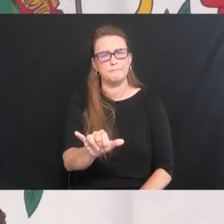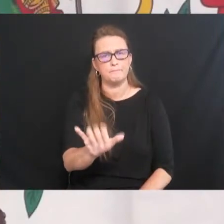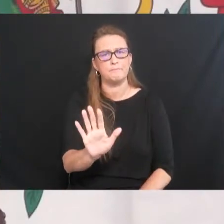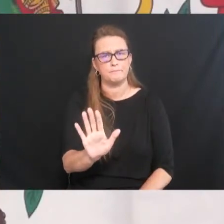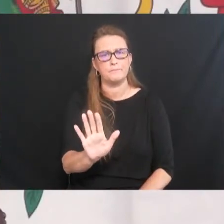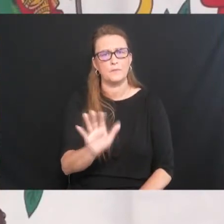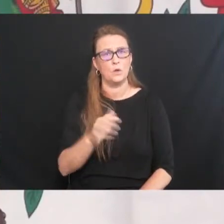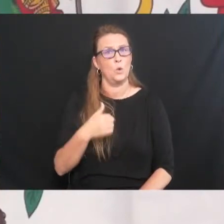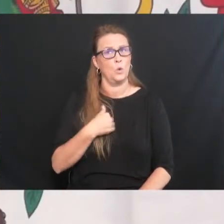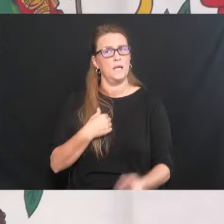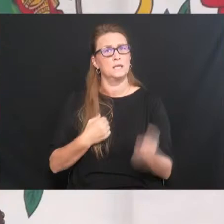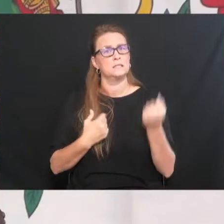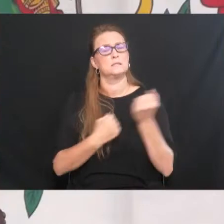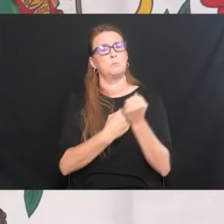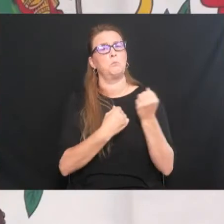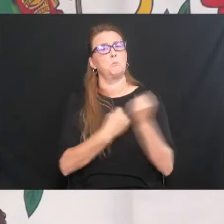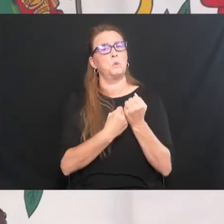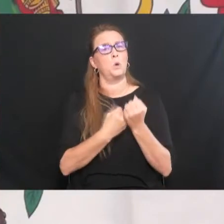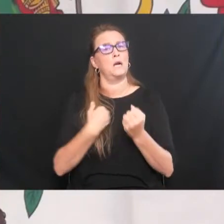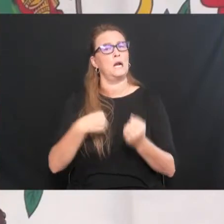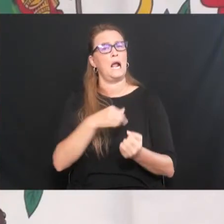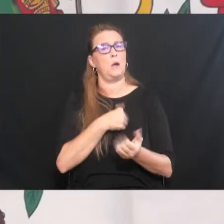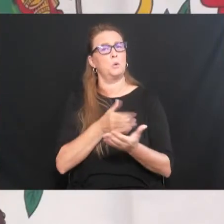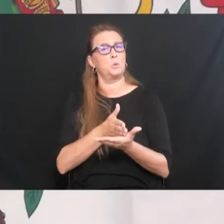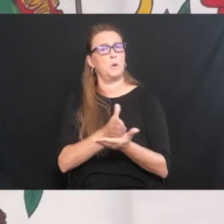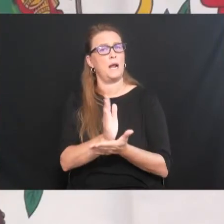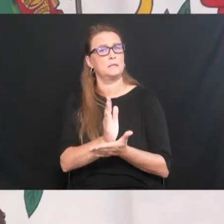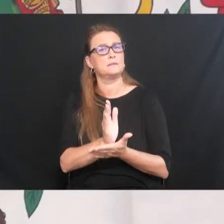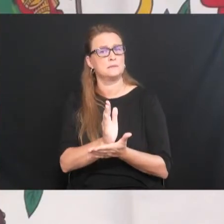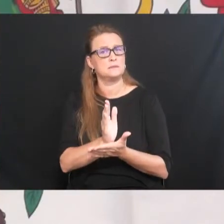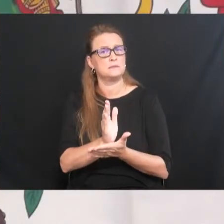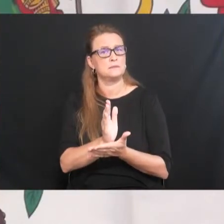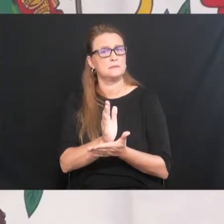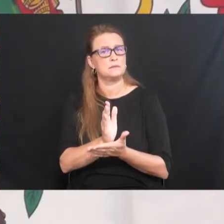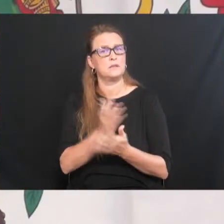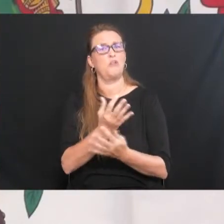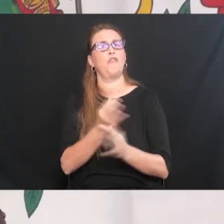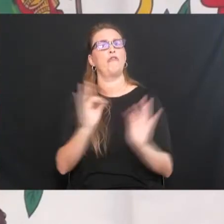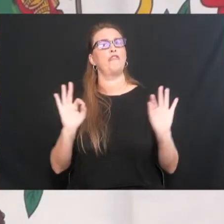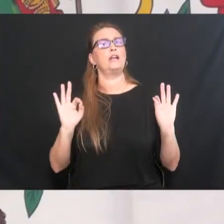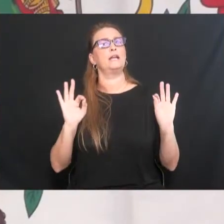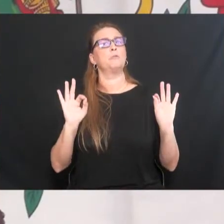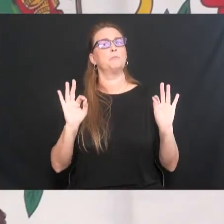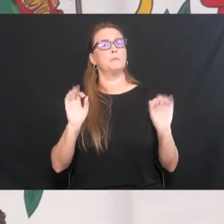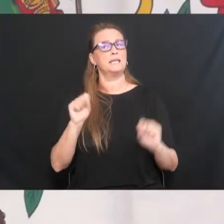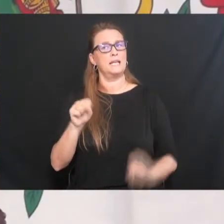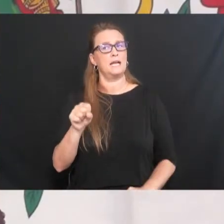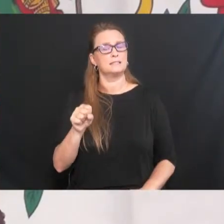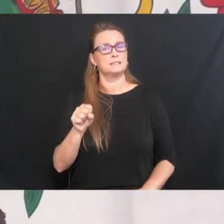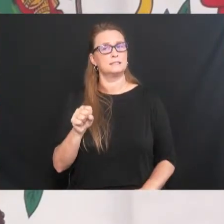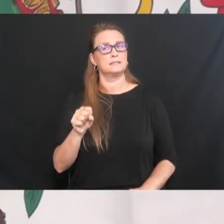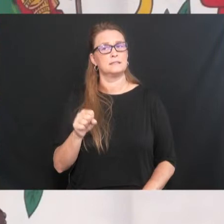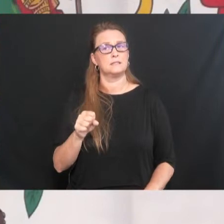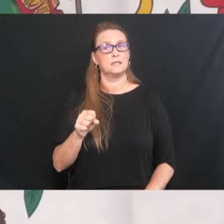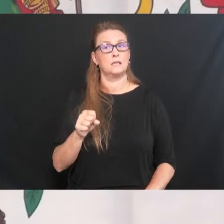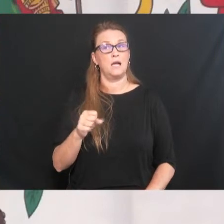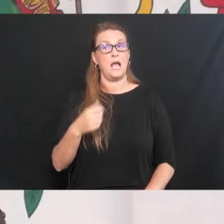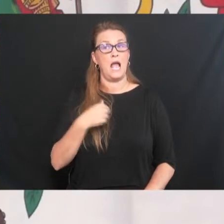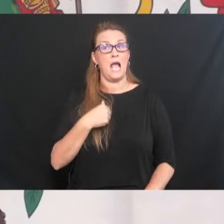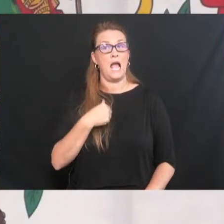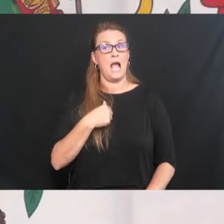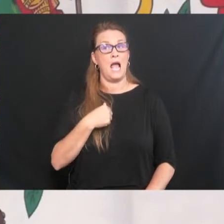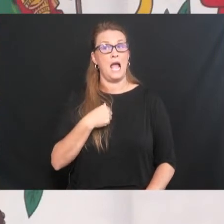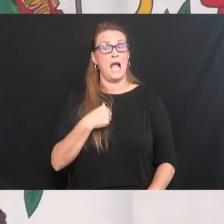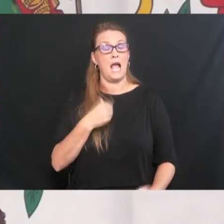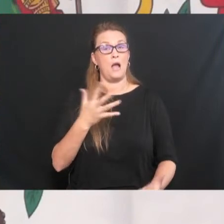going to stand by our freedoms first and foremost. I have said it over and over. But absolutely, you know, I would tell you